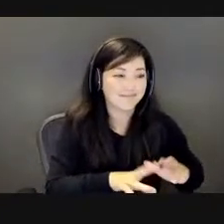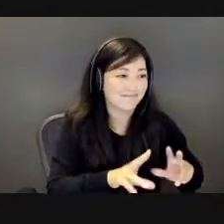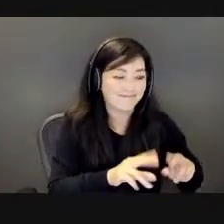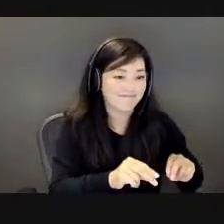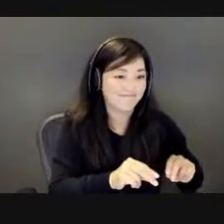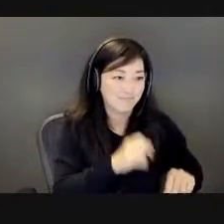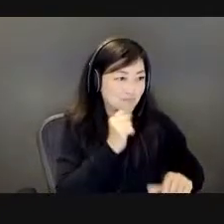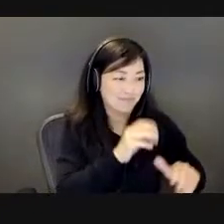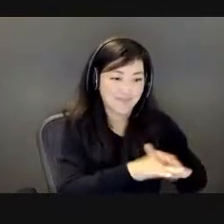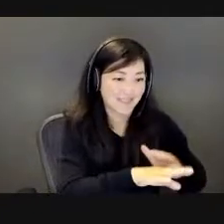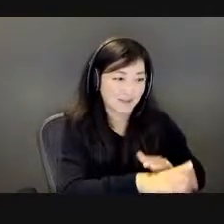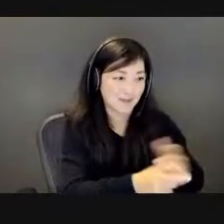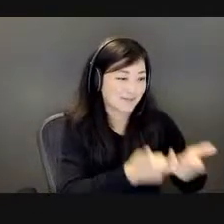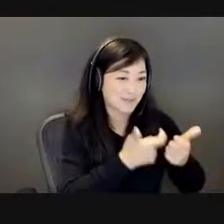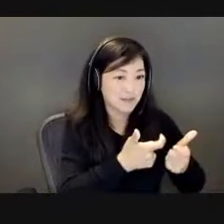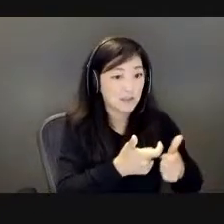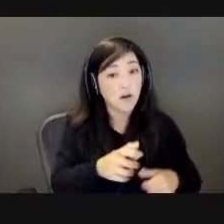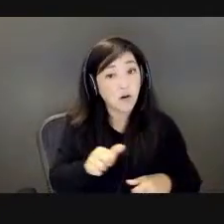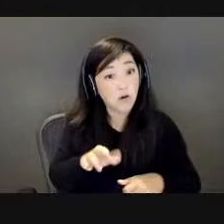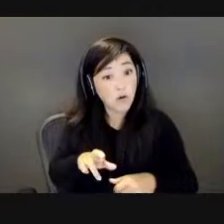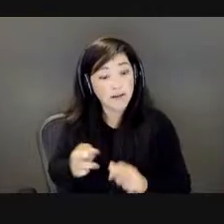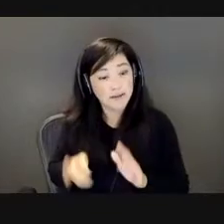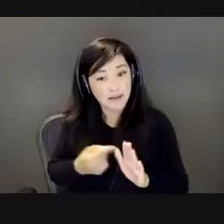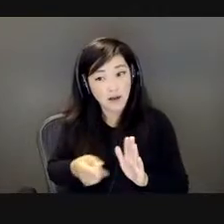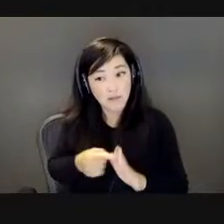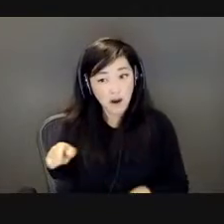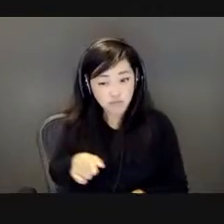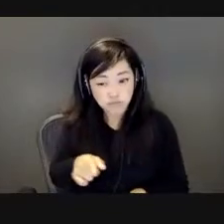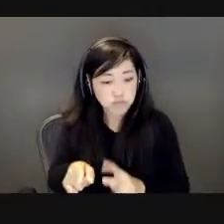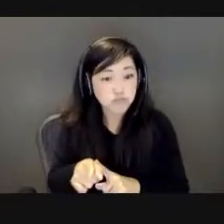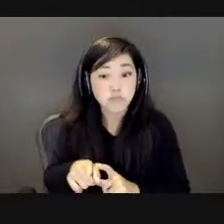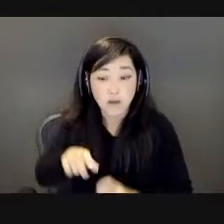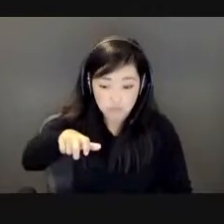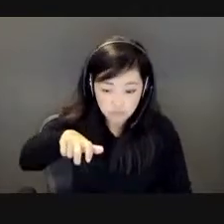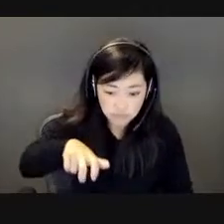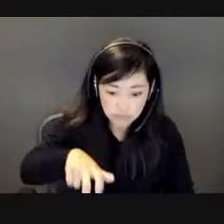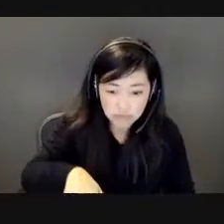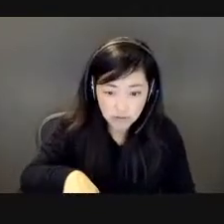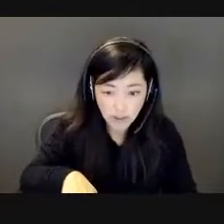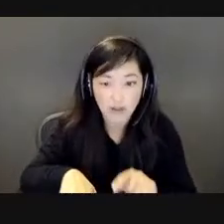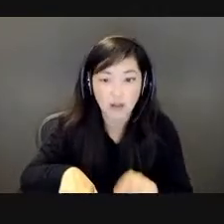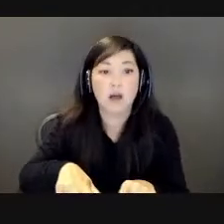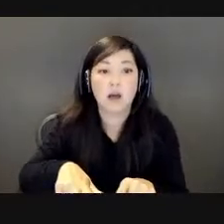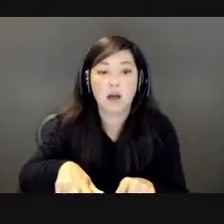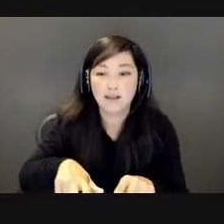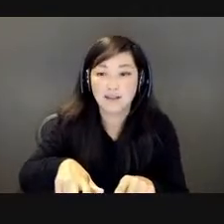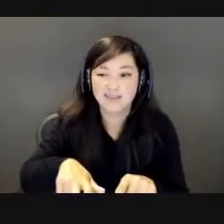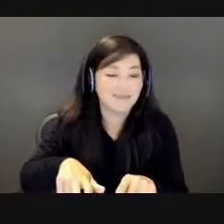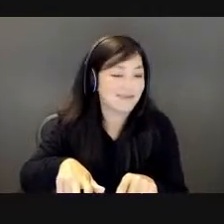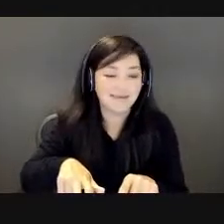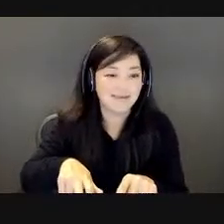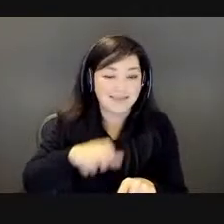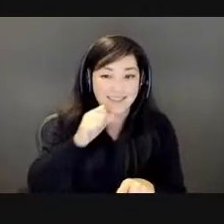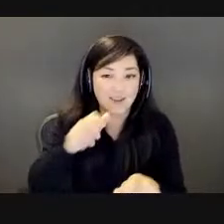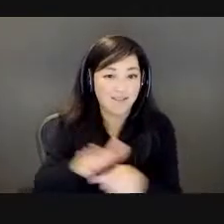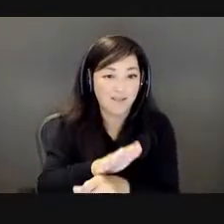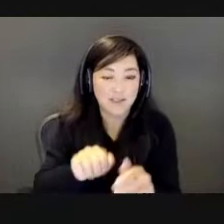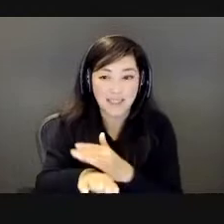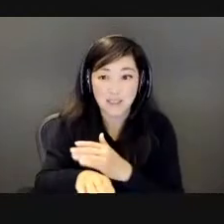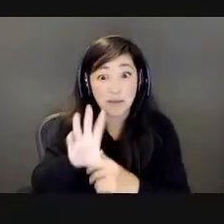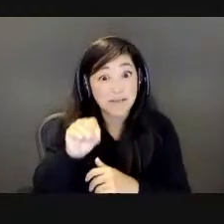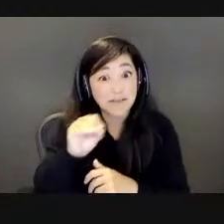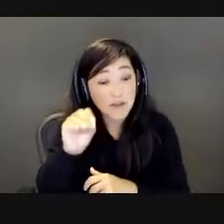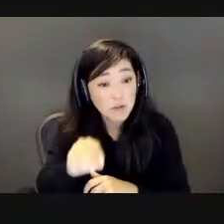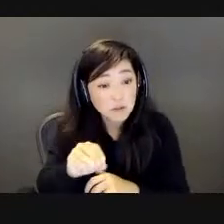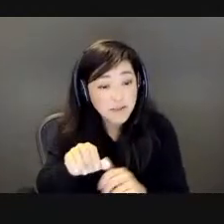and unfortunately you get to a part of it or the end of it and go, all right, it was 50% accessible or 100%